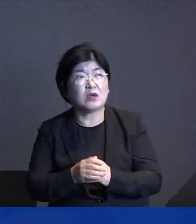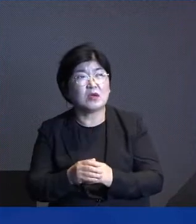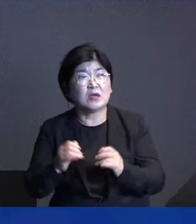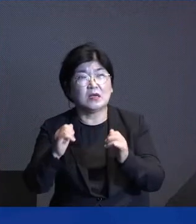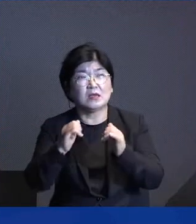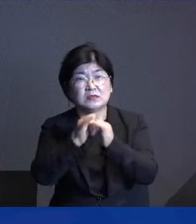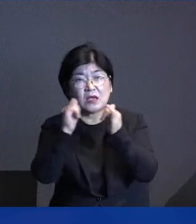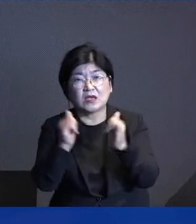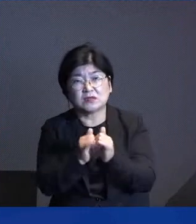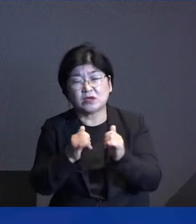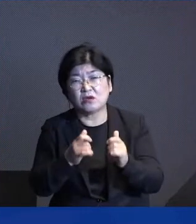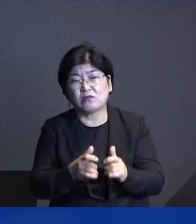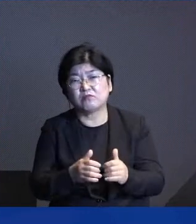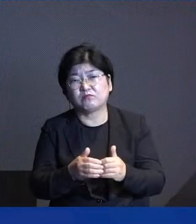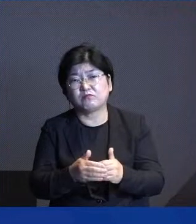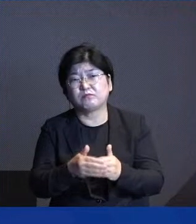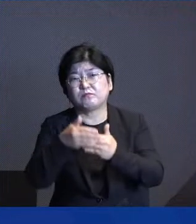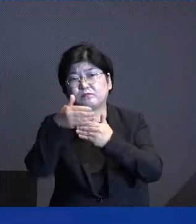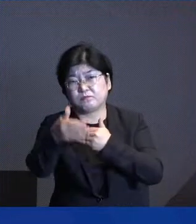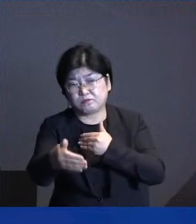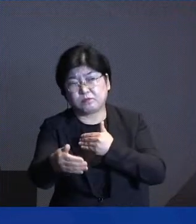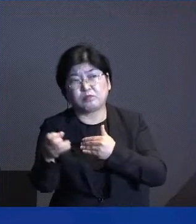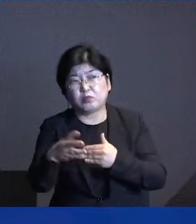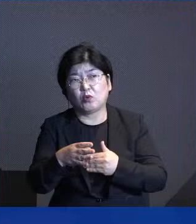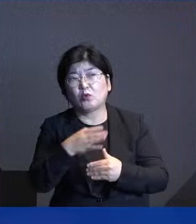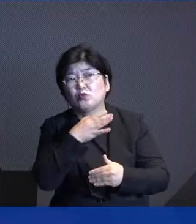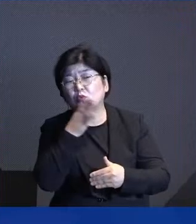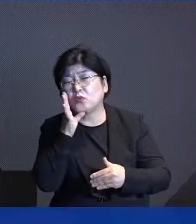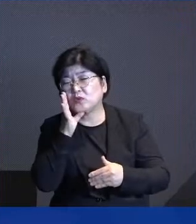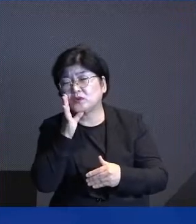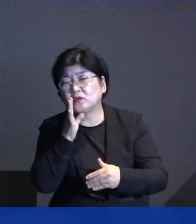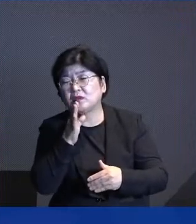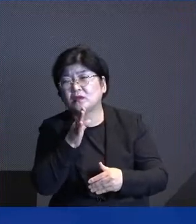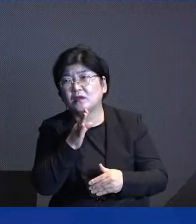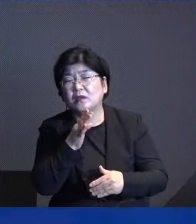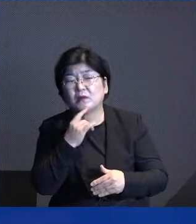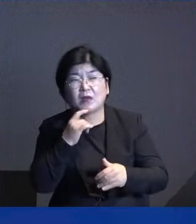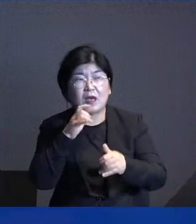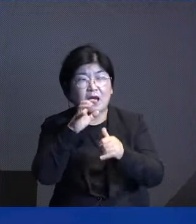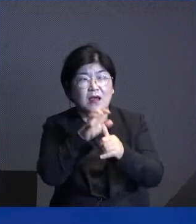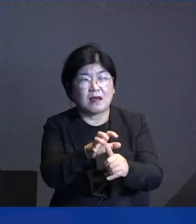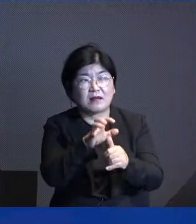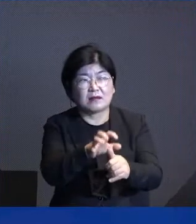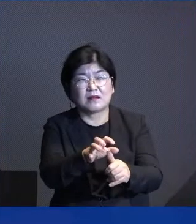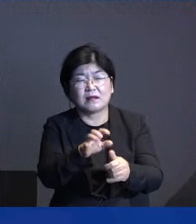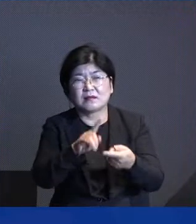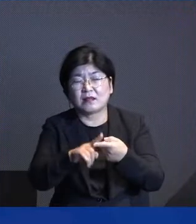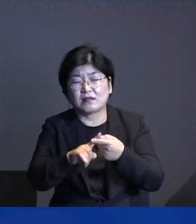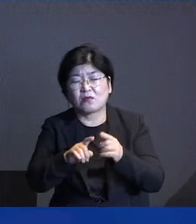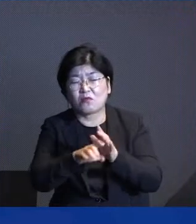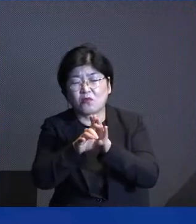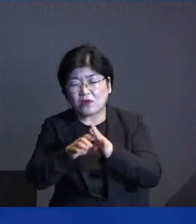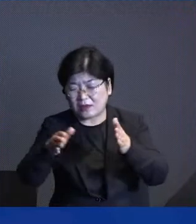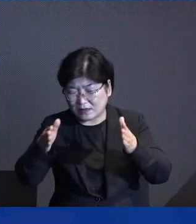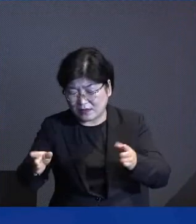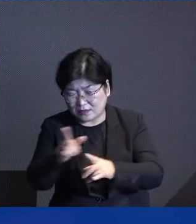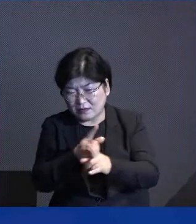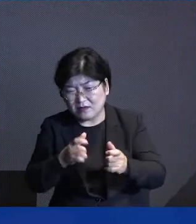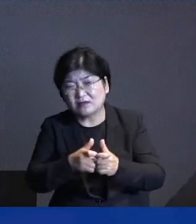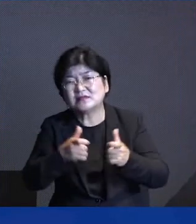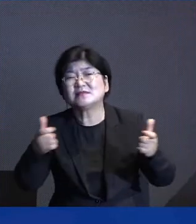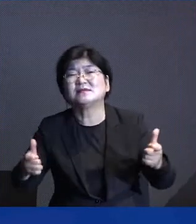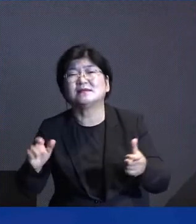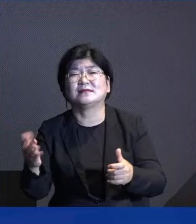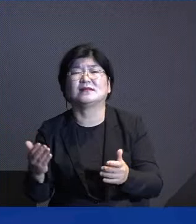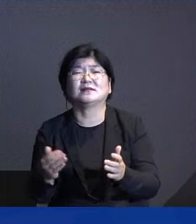elder abuse has actually gained a tremendous impetus during this COVID-19 pandemic, which can have very